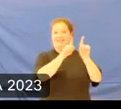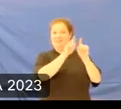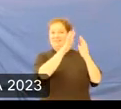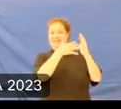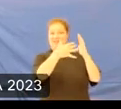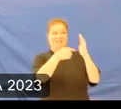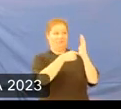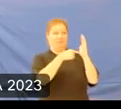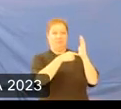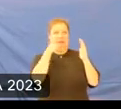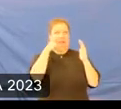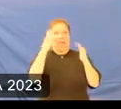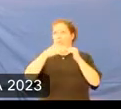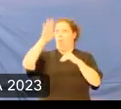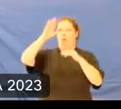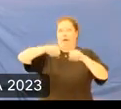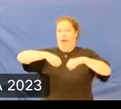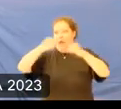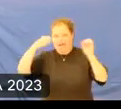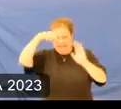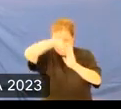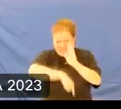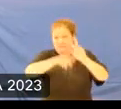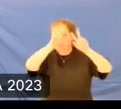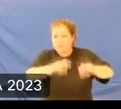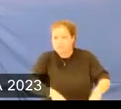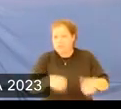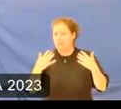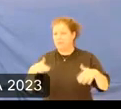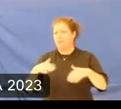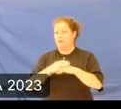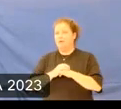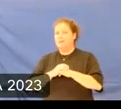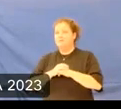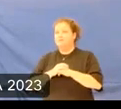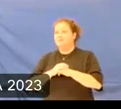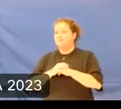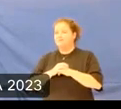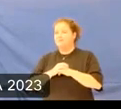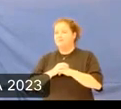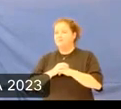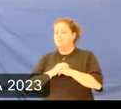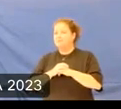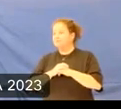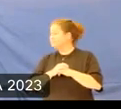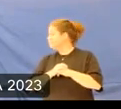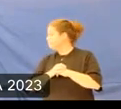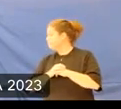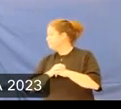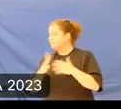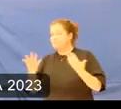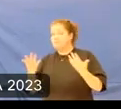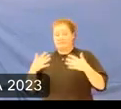here, despite what Christian said. And the pragmatics applied to animal communication and the evolution of human